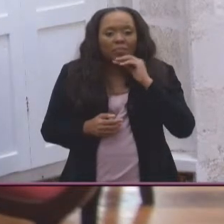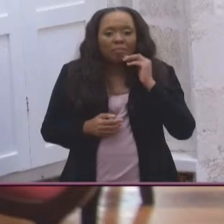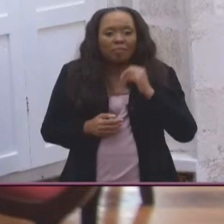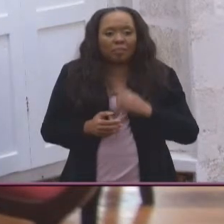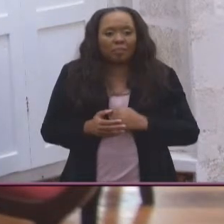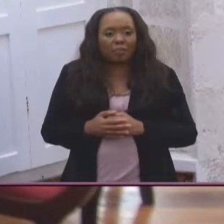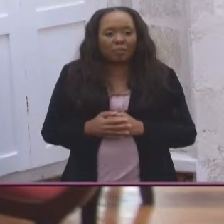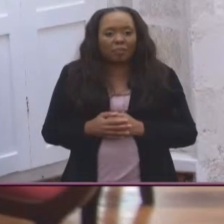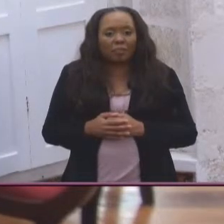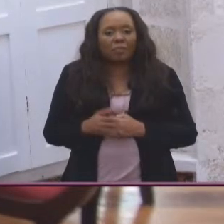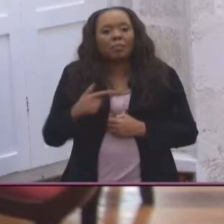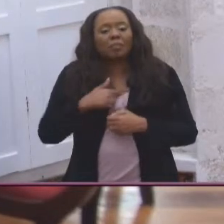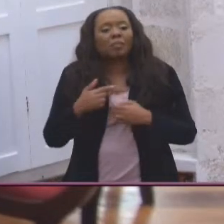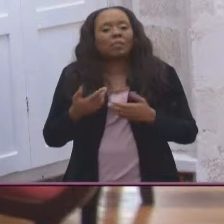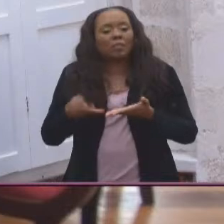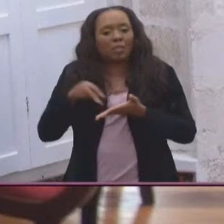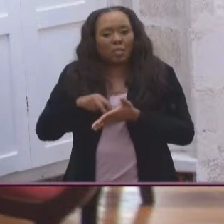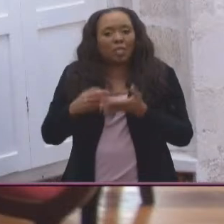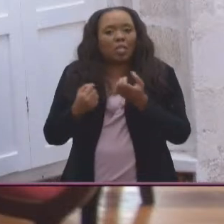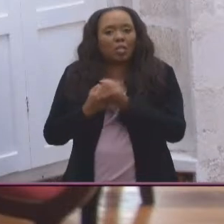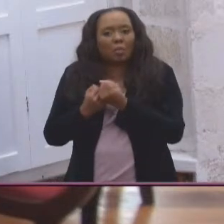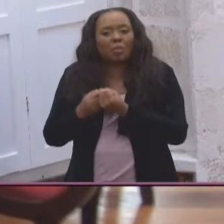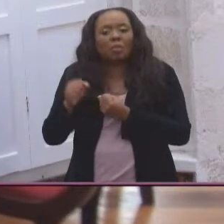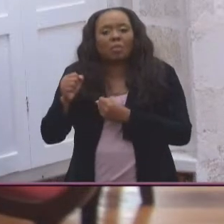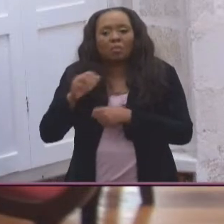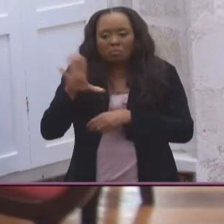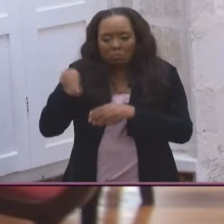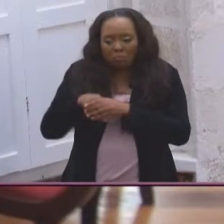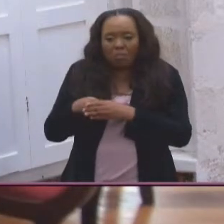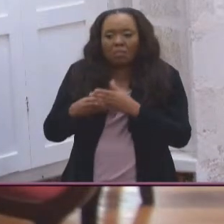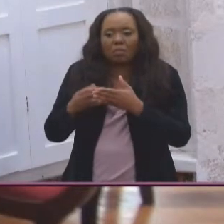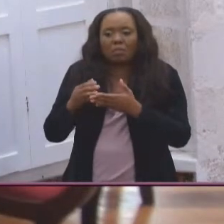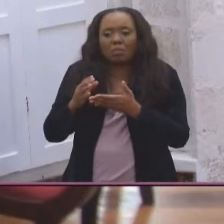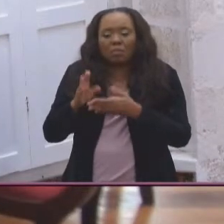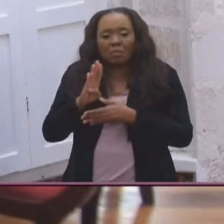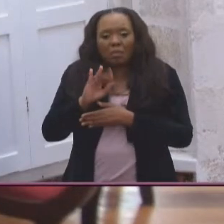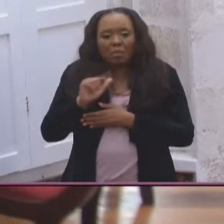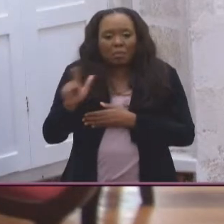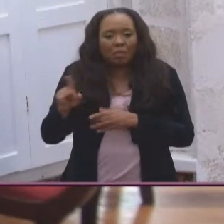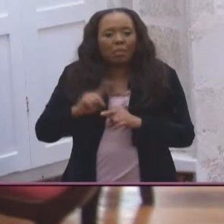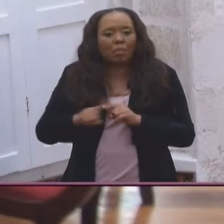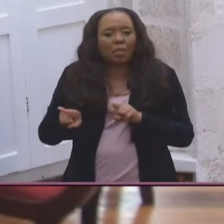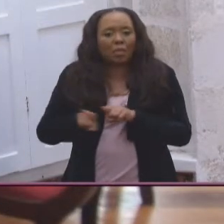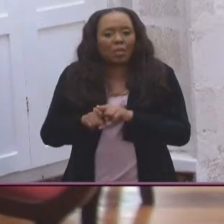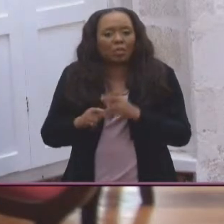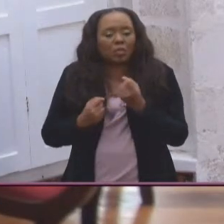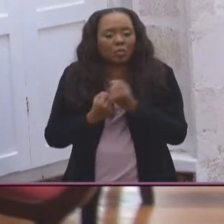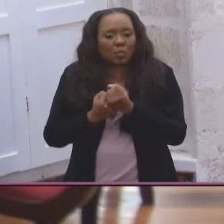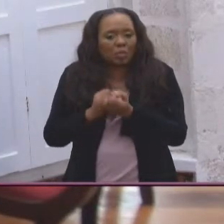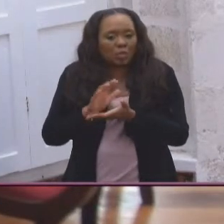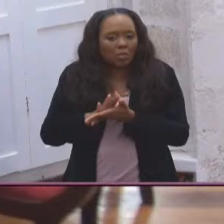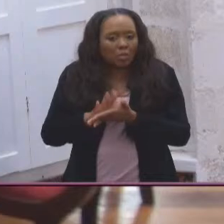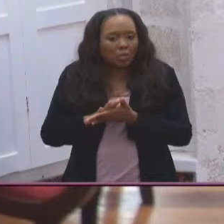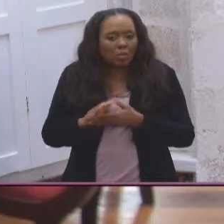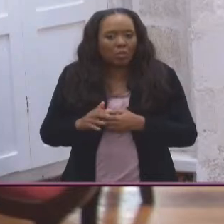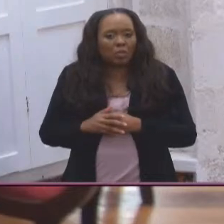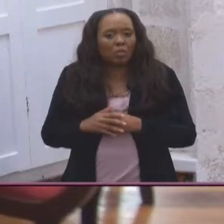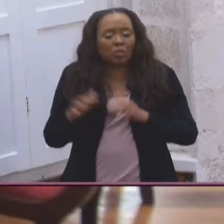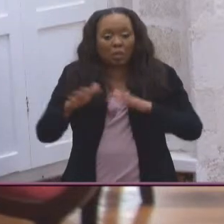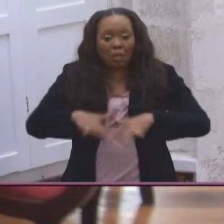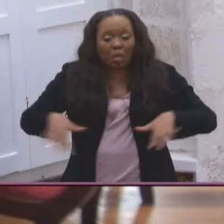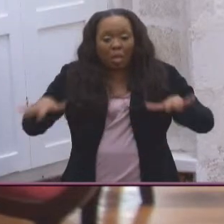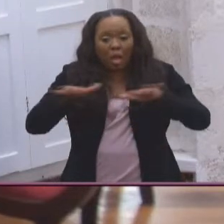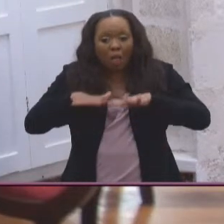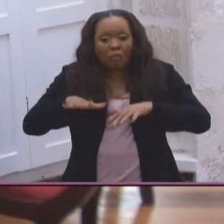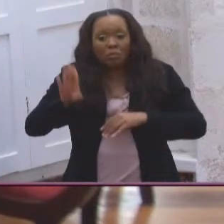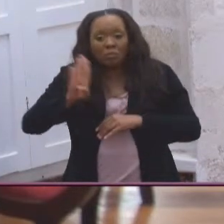to our schools. You constantly hear in the news and you hear on social media across the landscape of the country